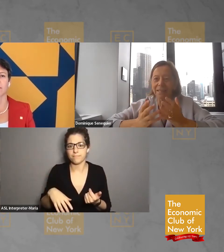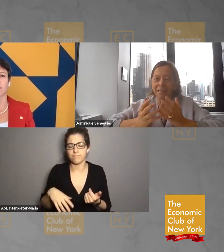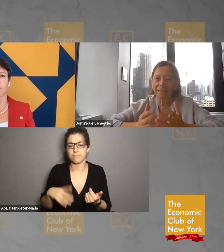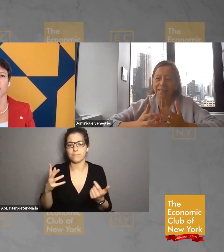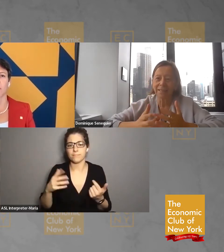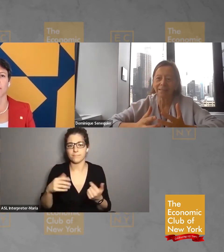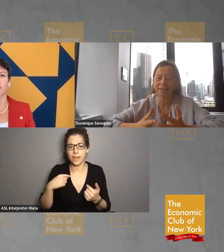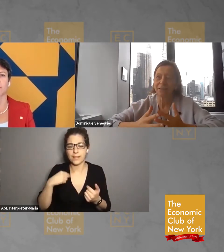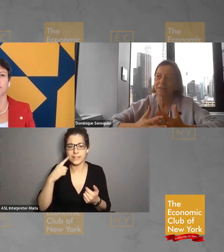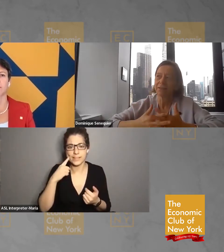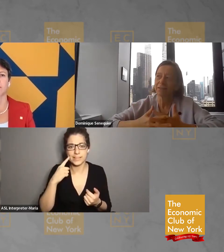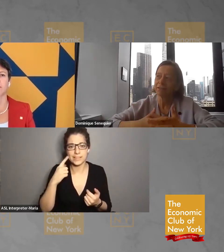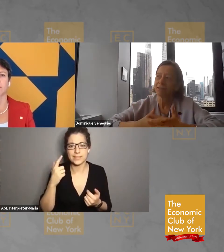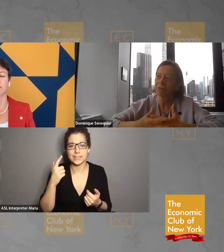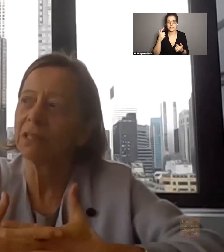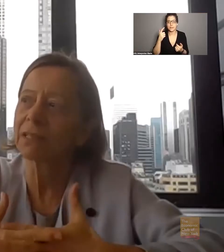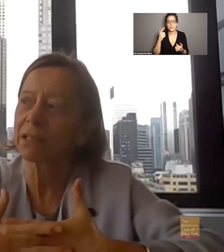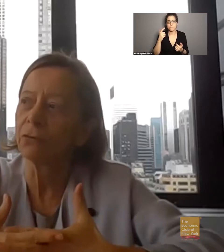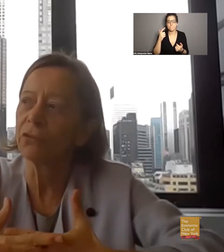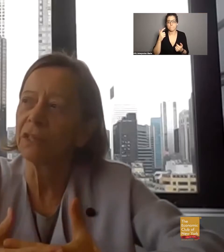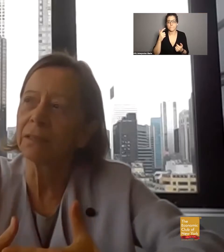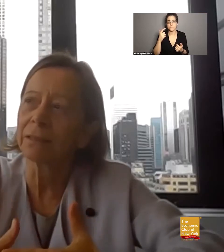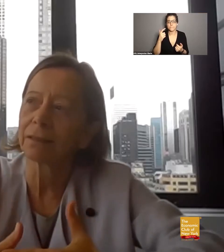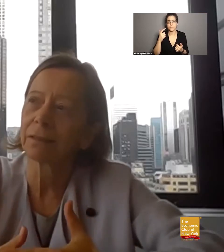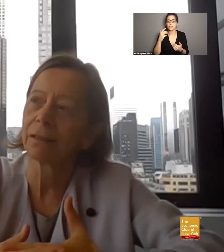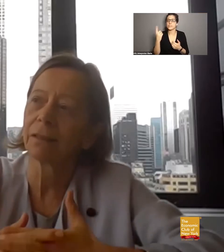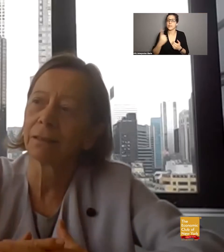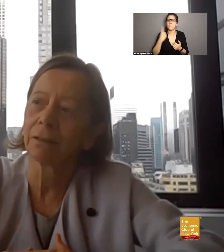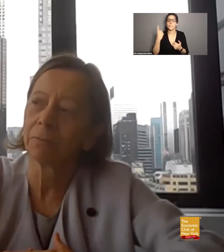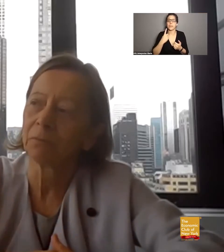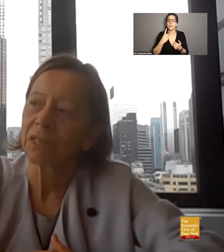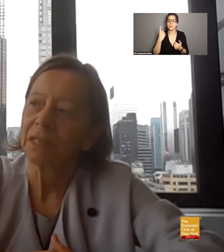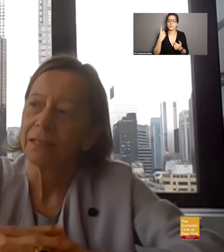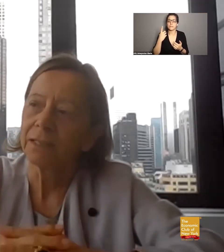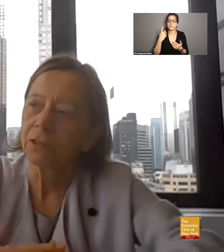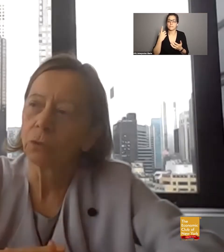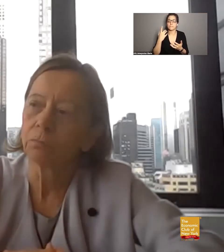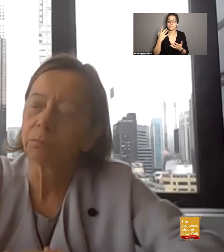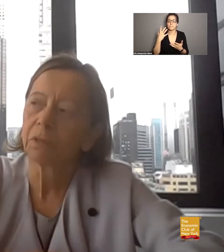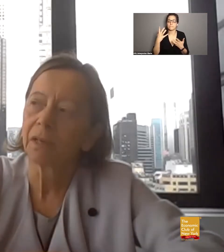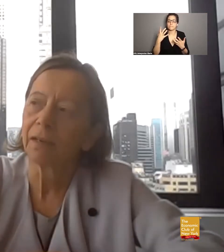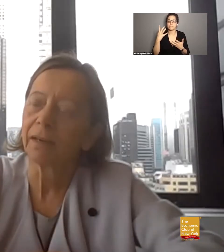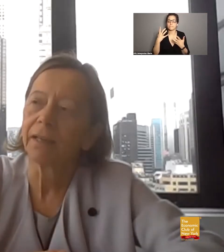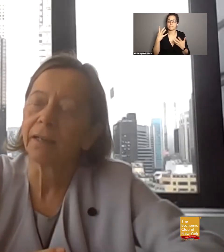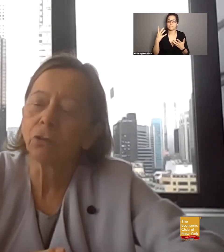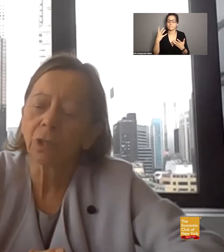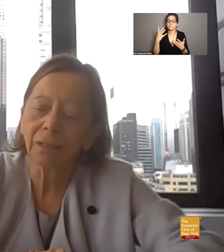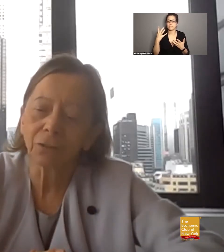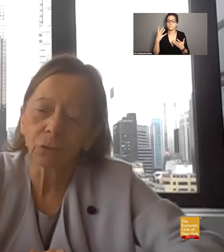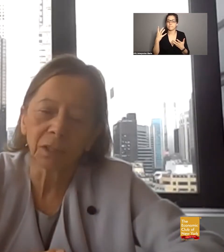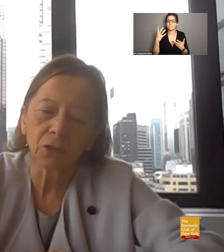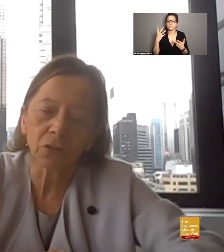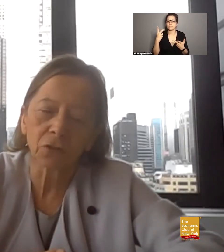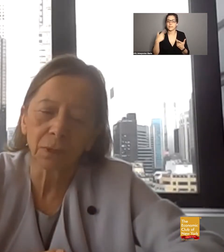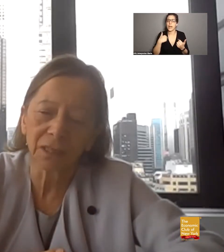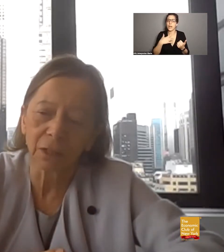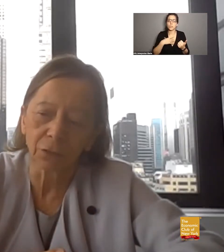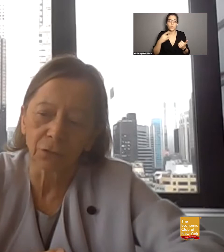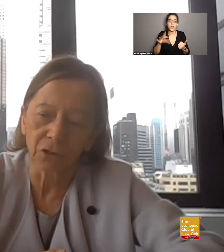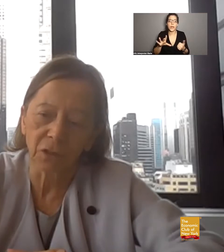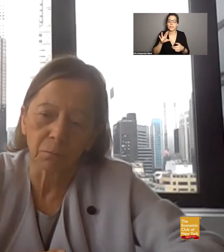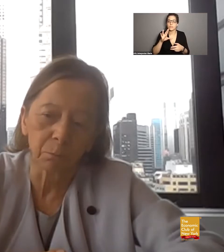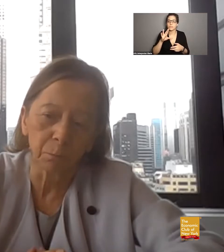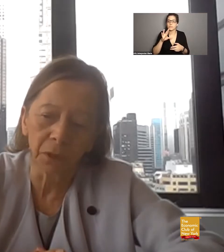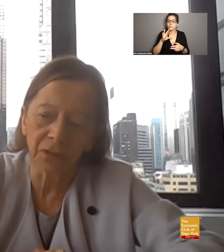I think there is something. You know, I don't like